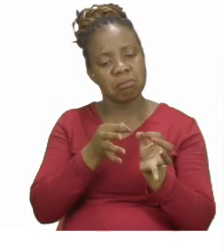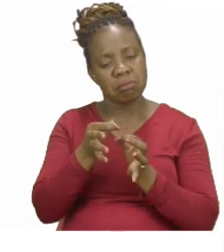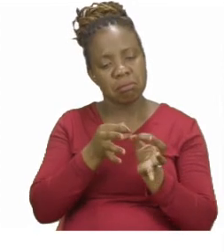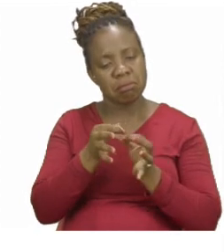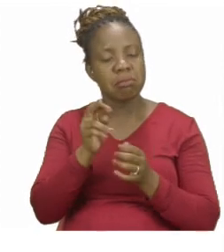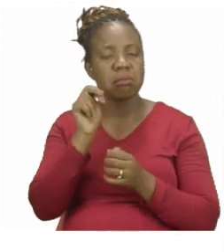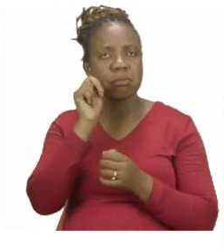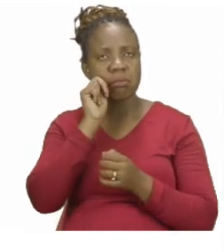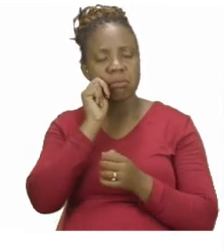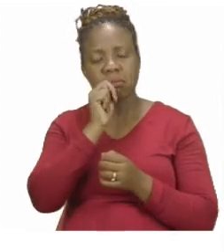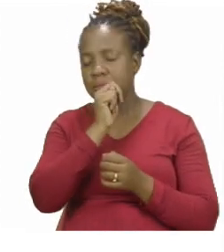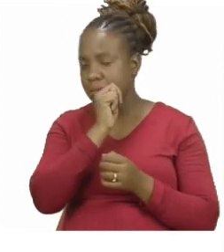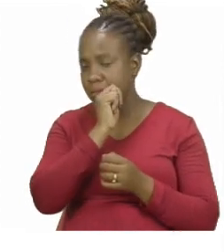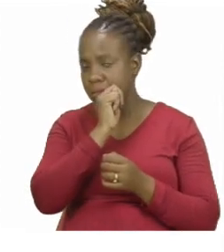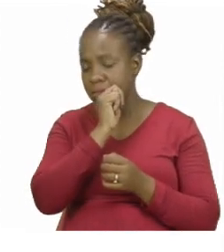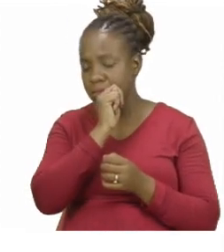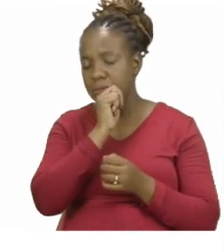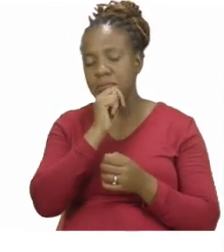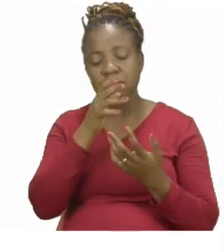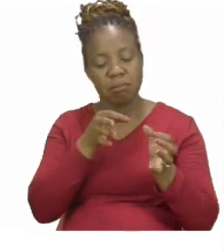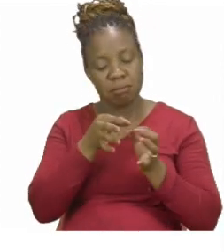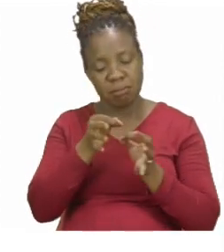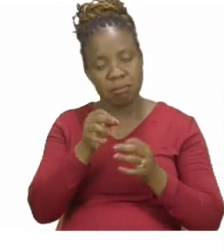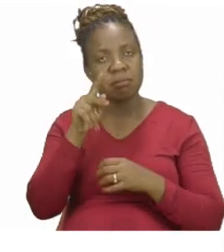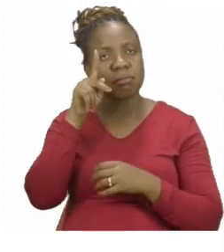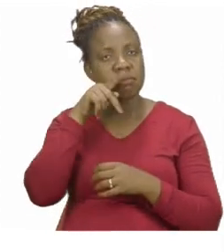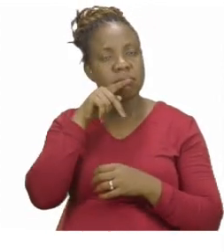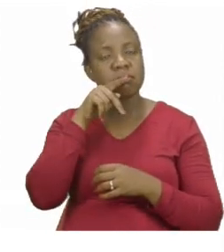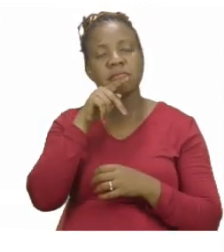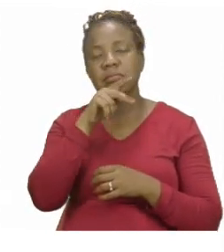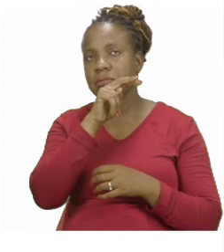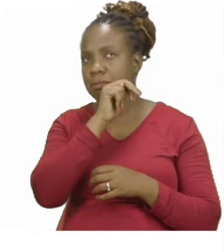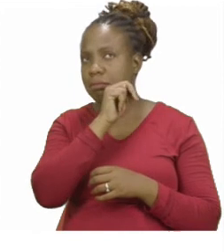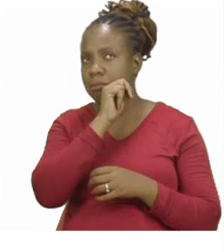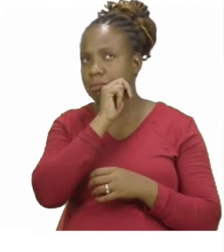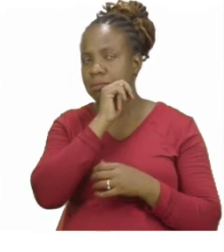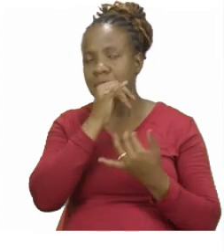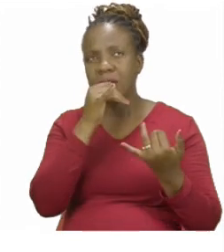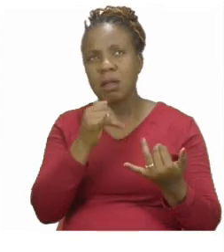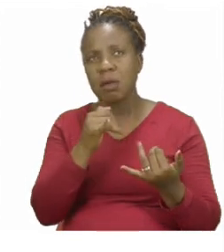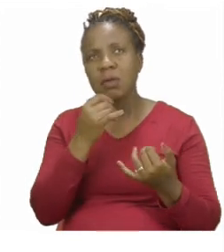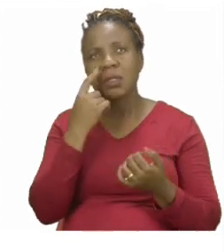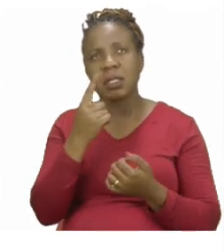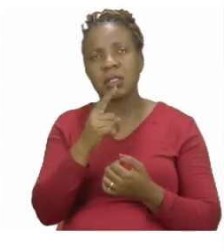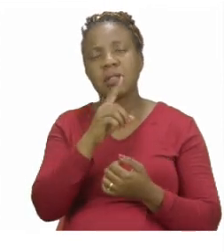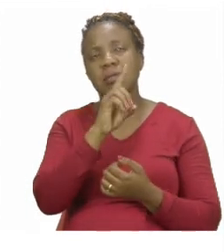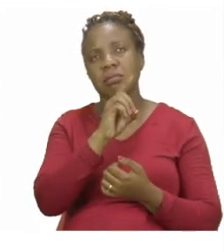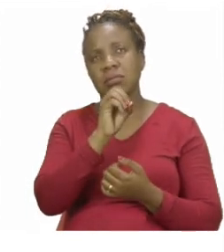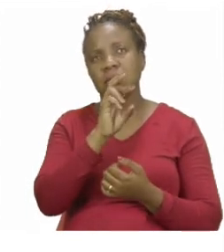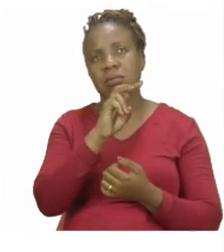with beautiful hair. Or, no, not hair, she is just a beautiful girl.